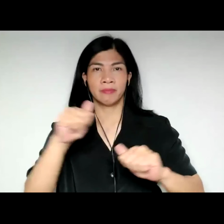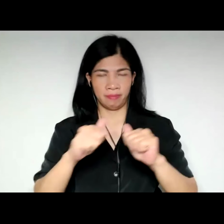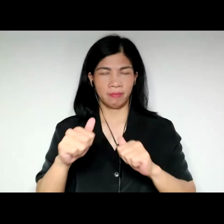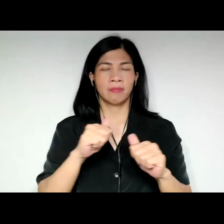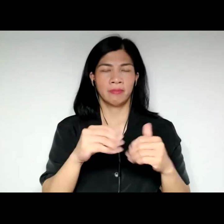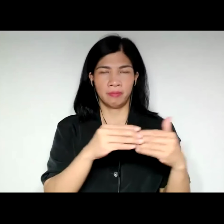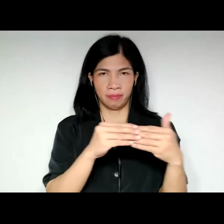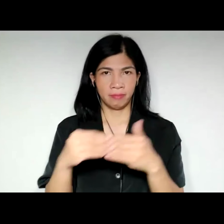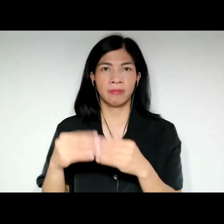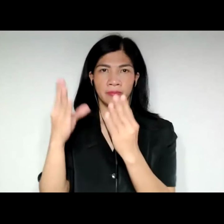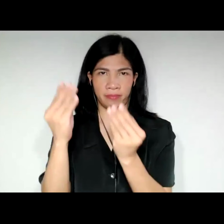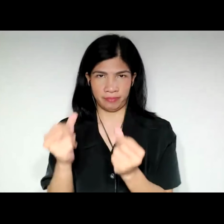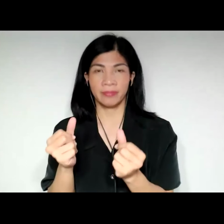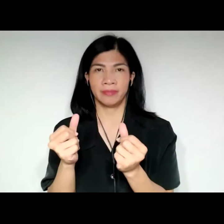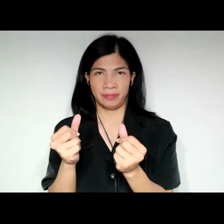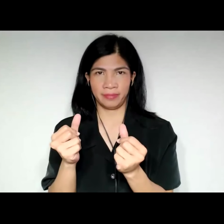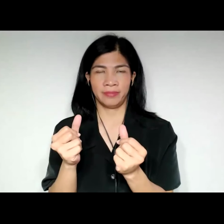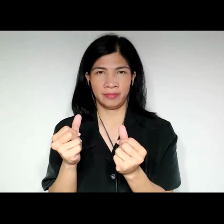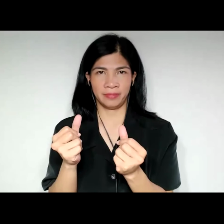some fruition. And